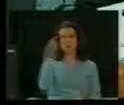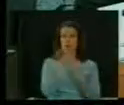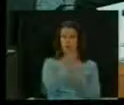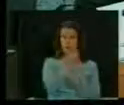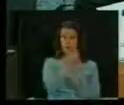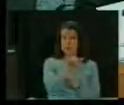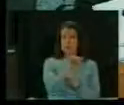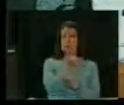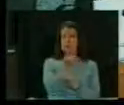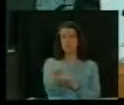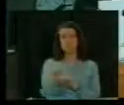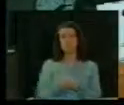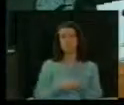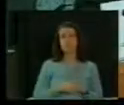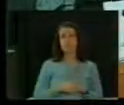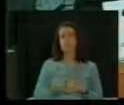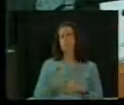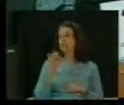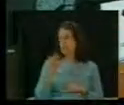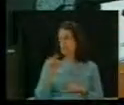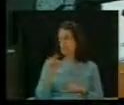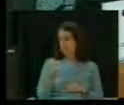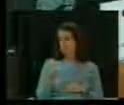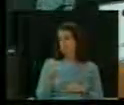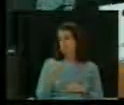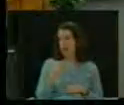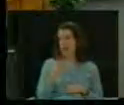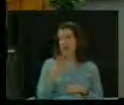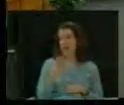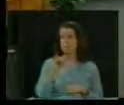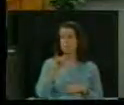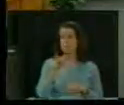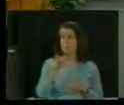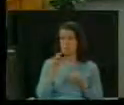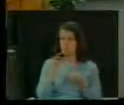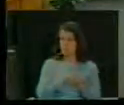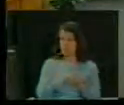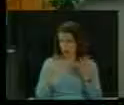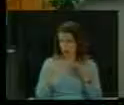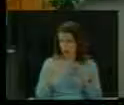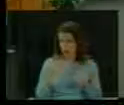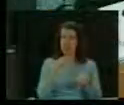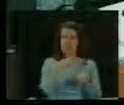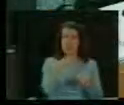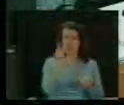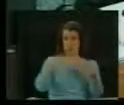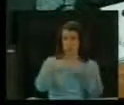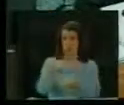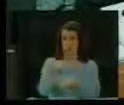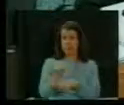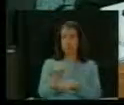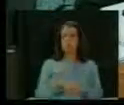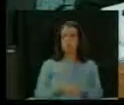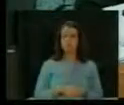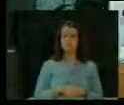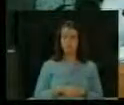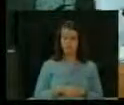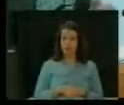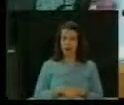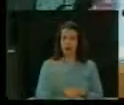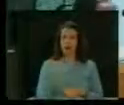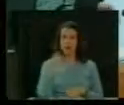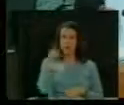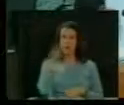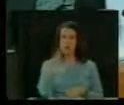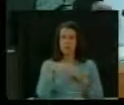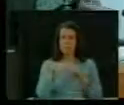and employee of Knox County government. And with the city, it would be the same with all cities. So if a department has a nepotism policy in place